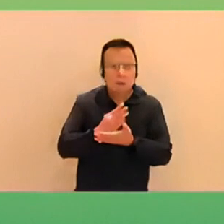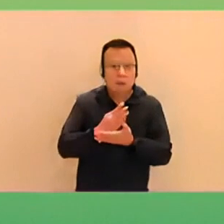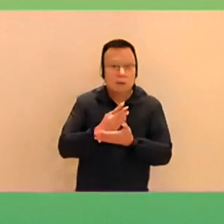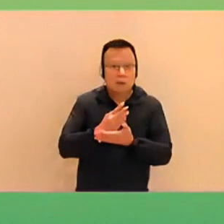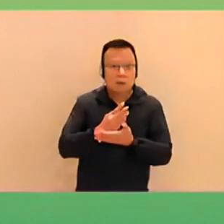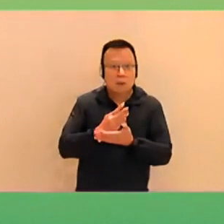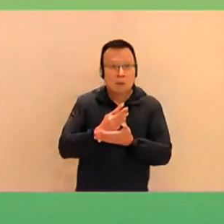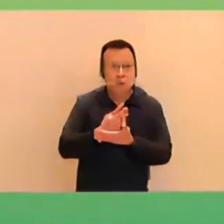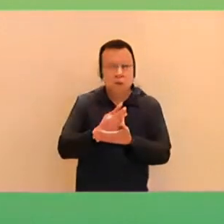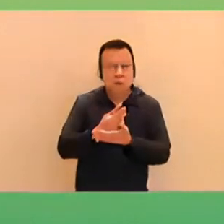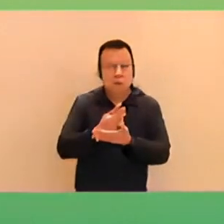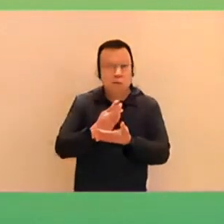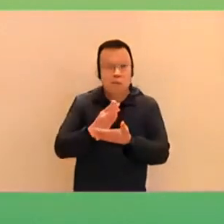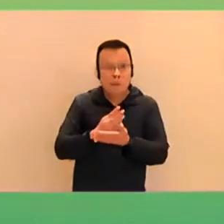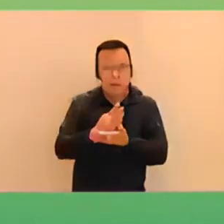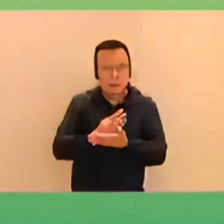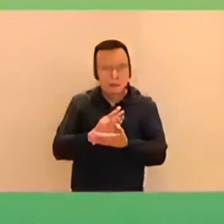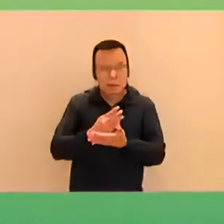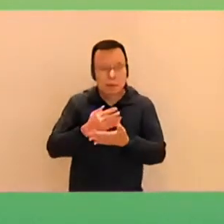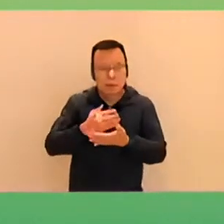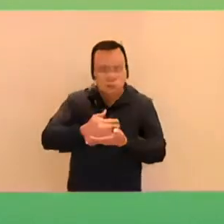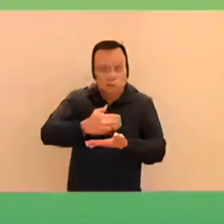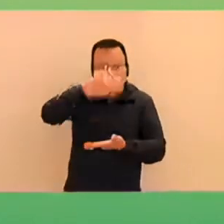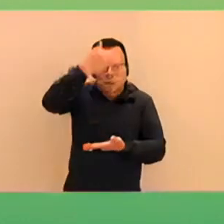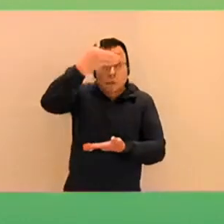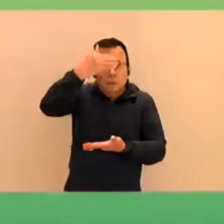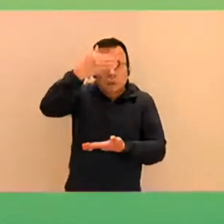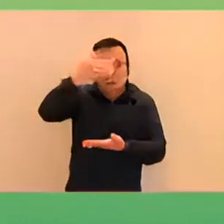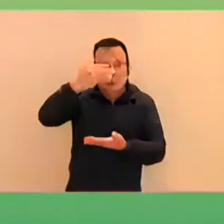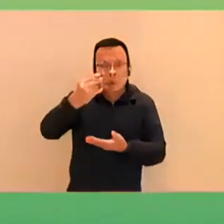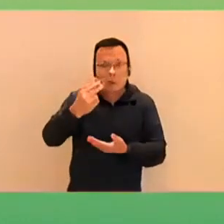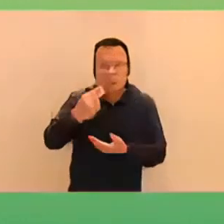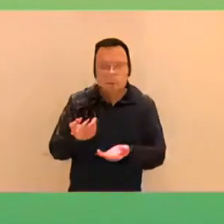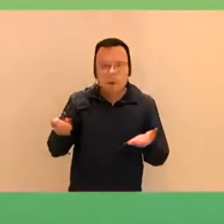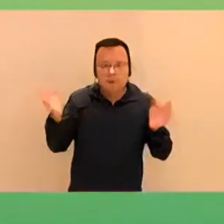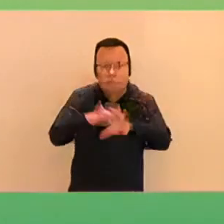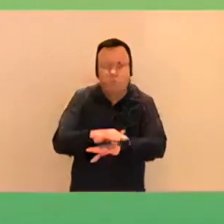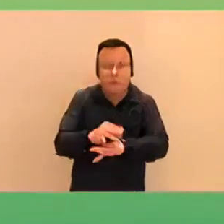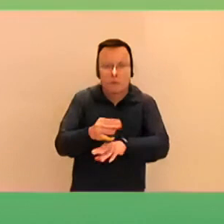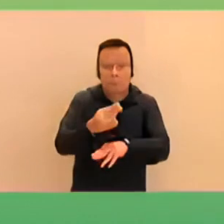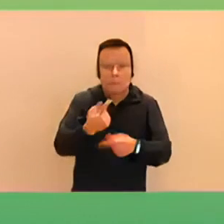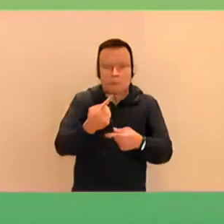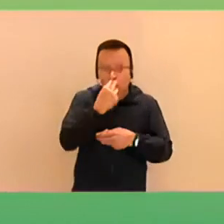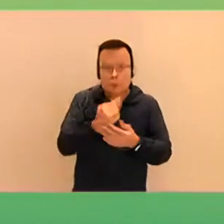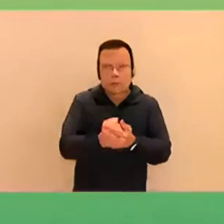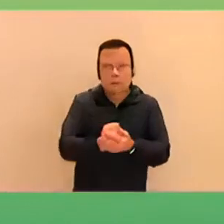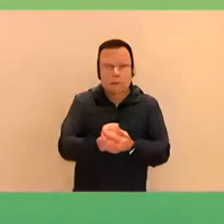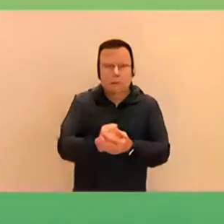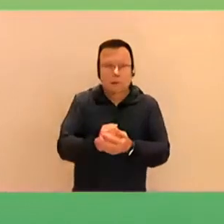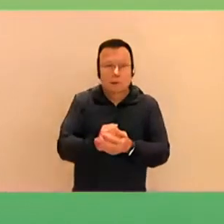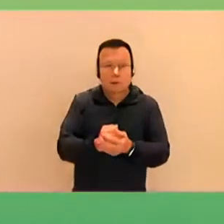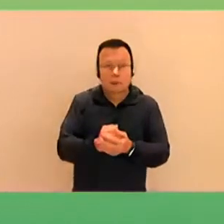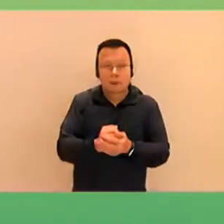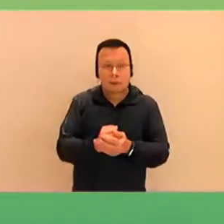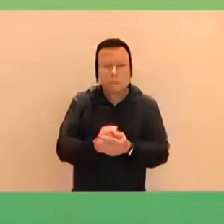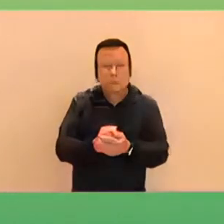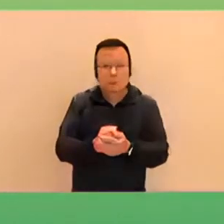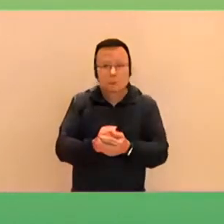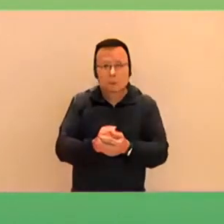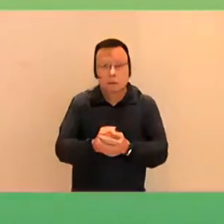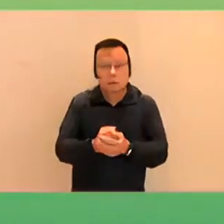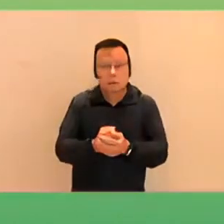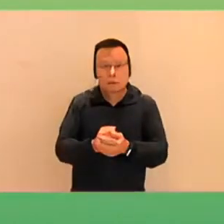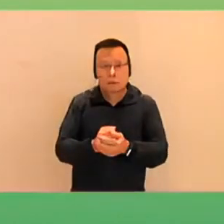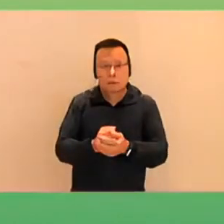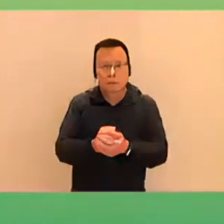we try to make the building tight, actually tight. And we also, now, for the temperature supply, water